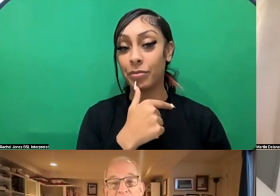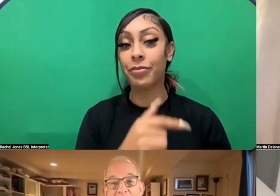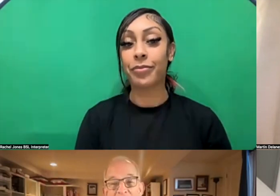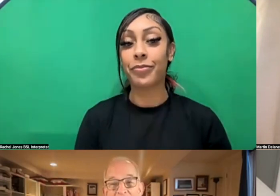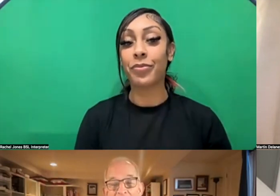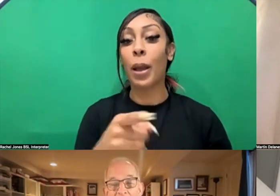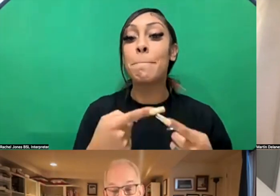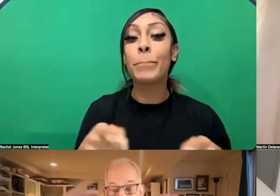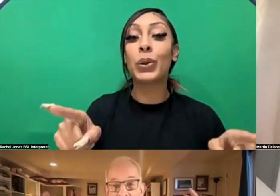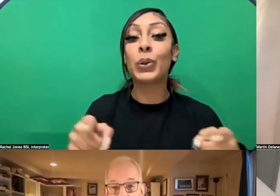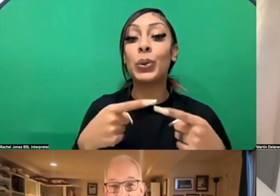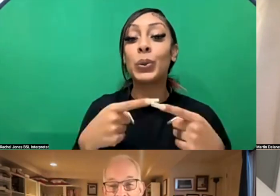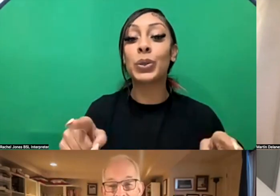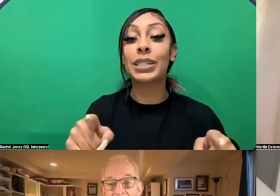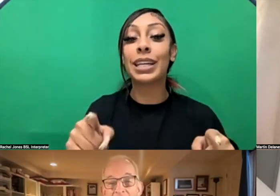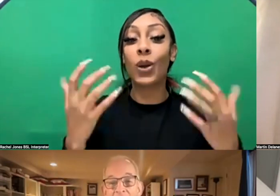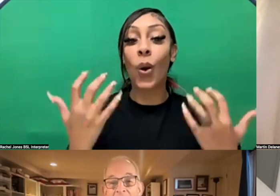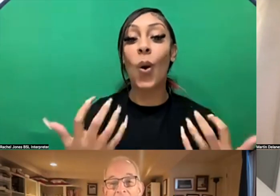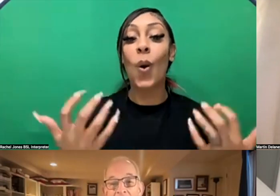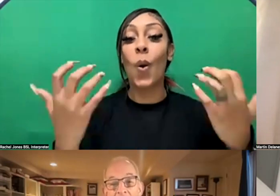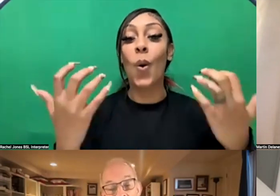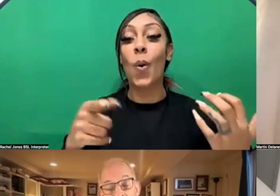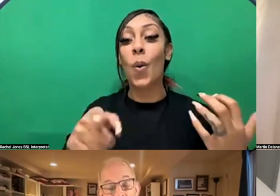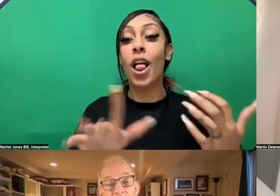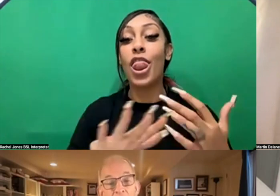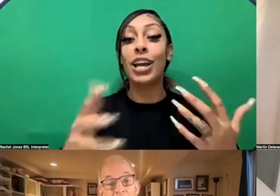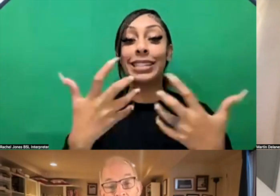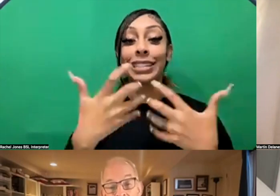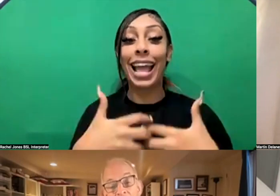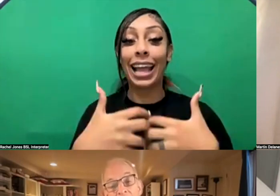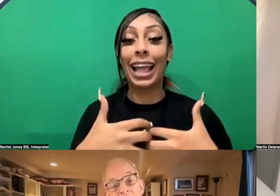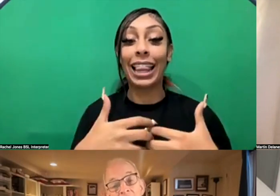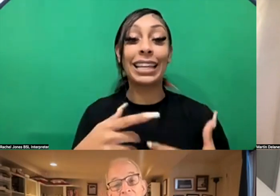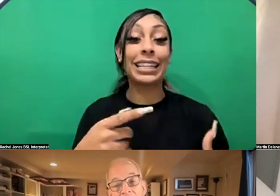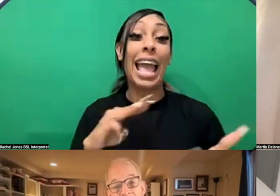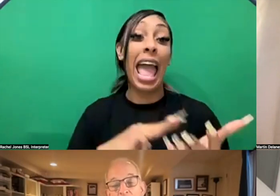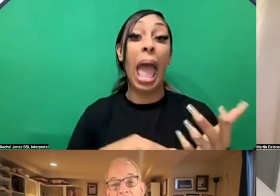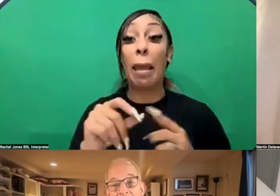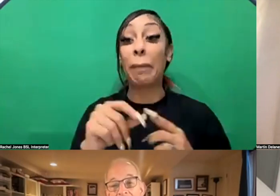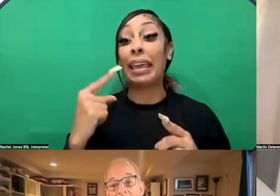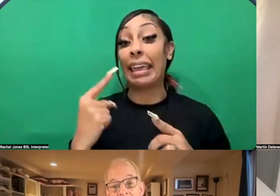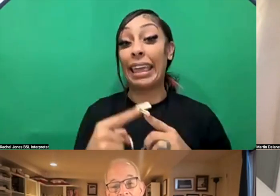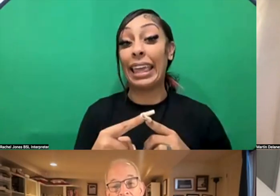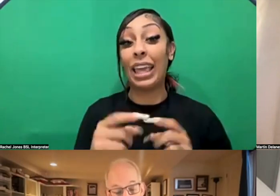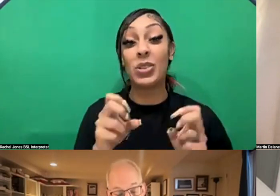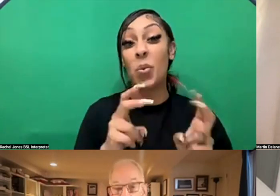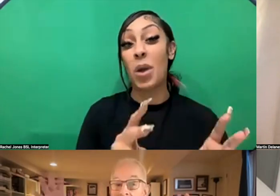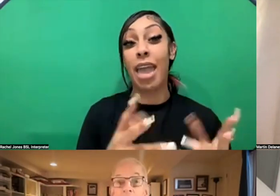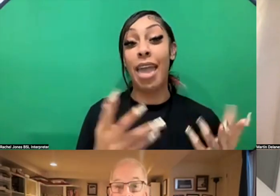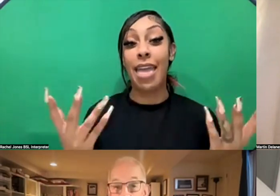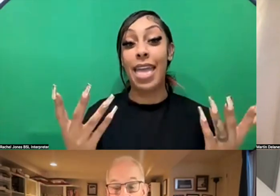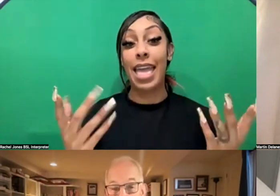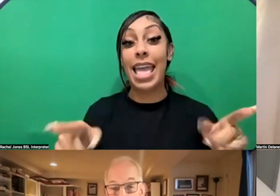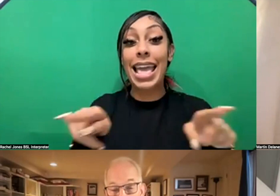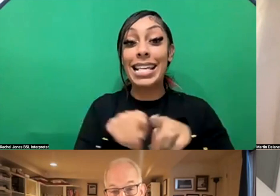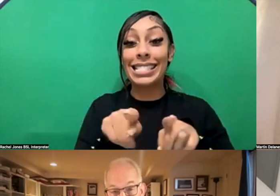musician's audience, and perhaps some people are not as technical. I would put it in this way: MPE is a way of the same